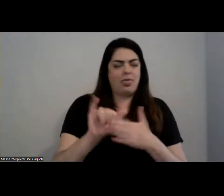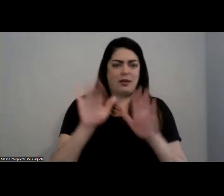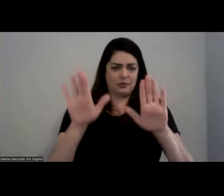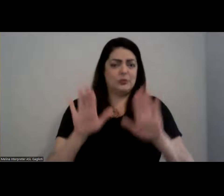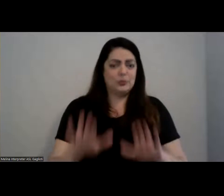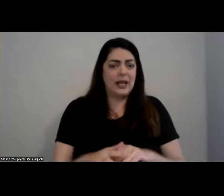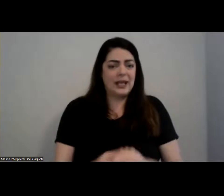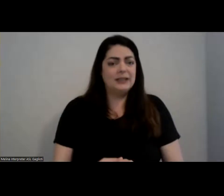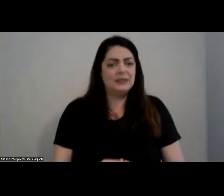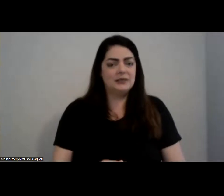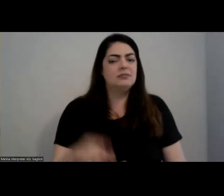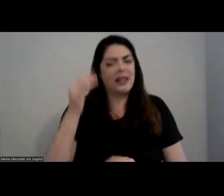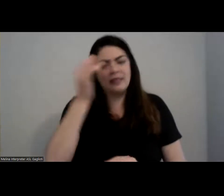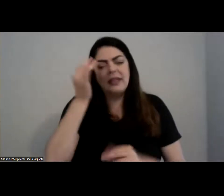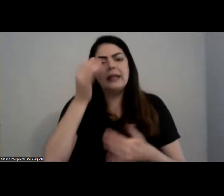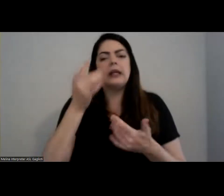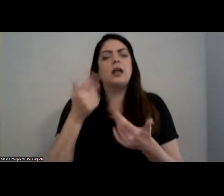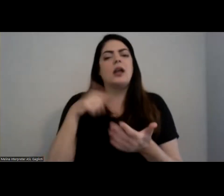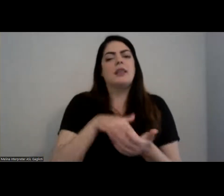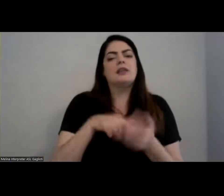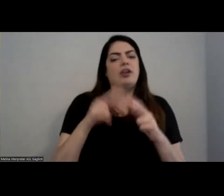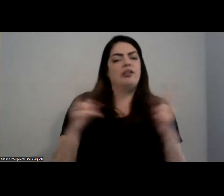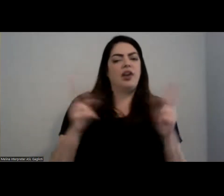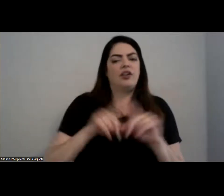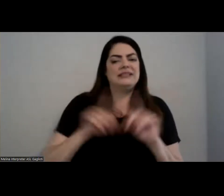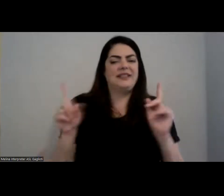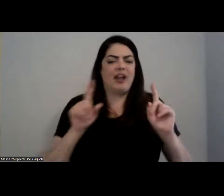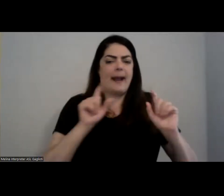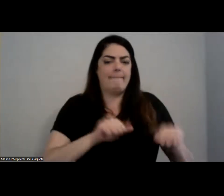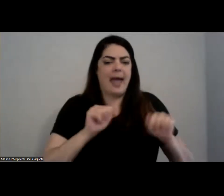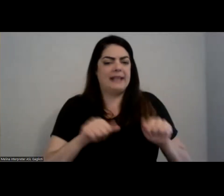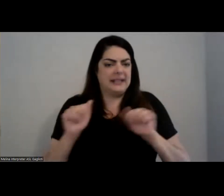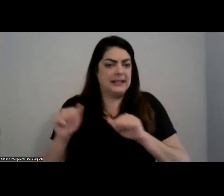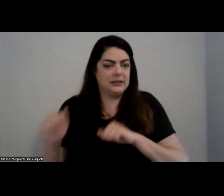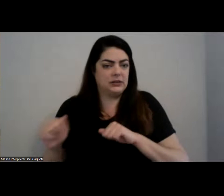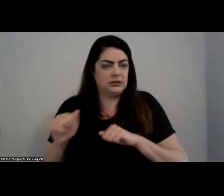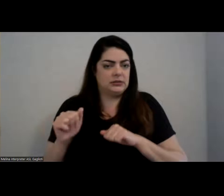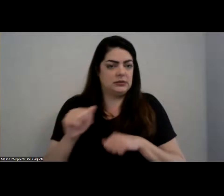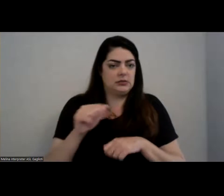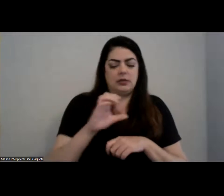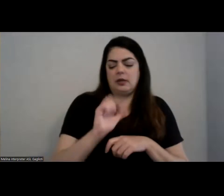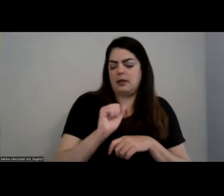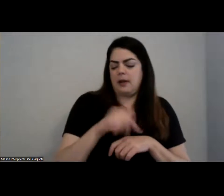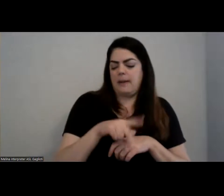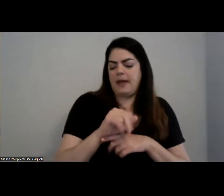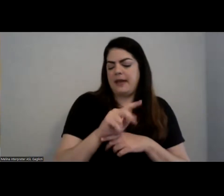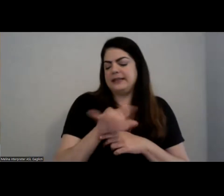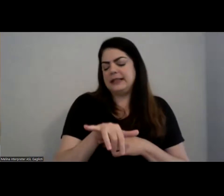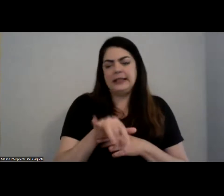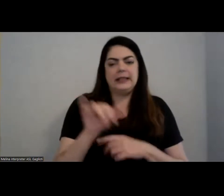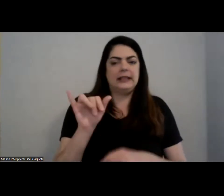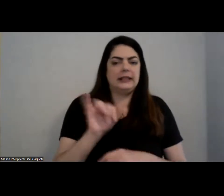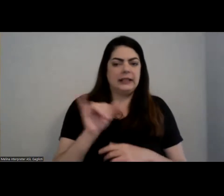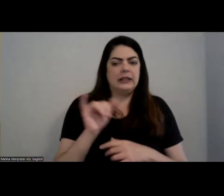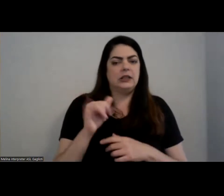It's thinking, right? It's thinking through, these are very different capacities too, right? So you're thinking about what's needed